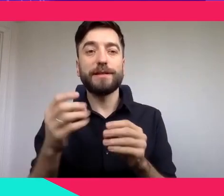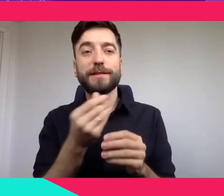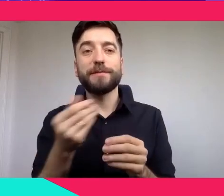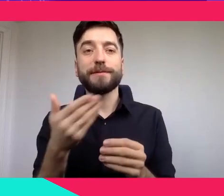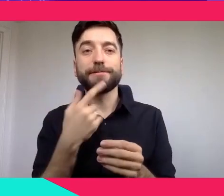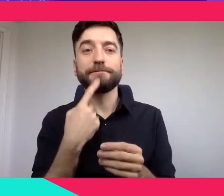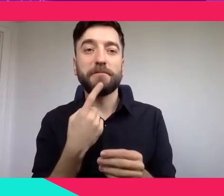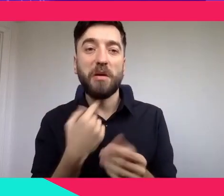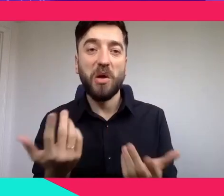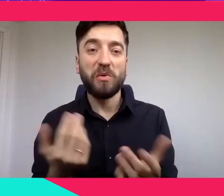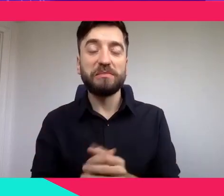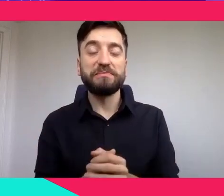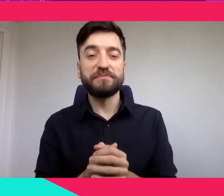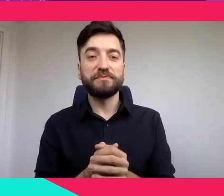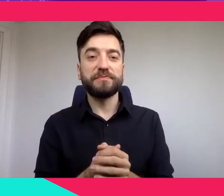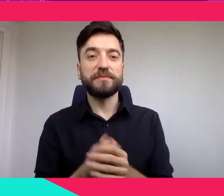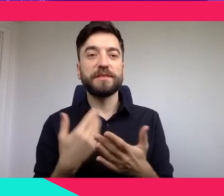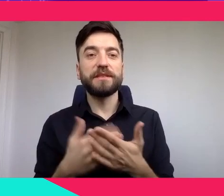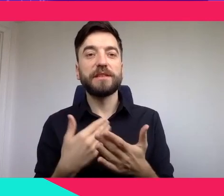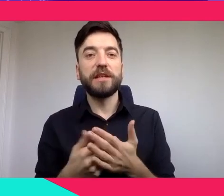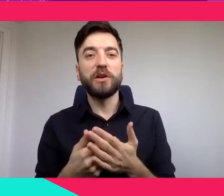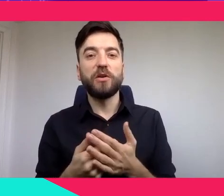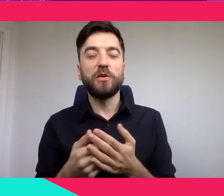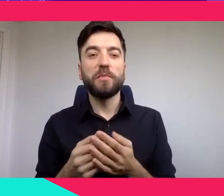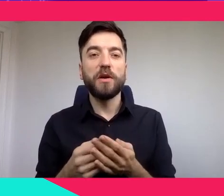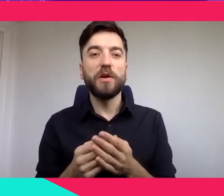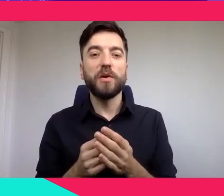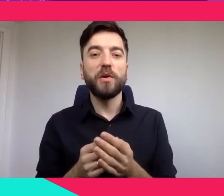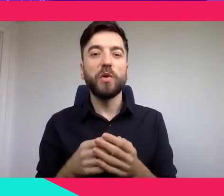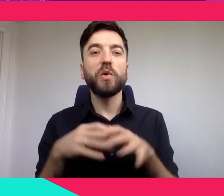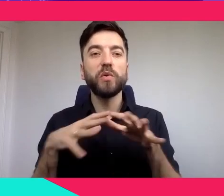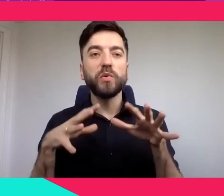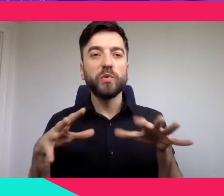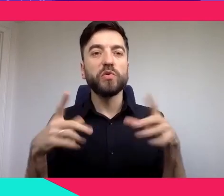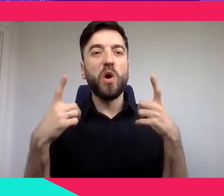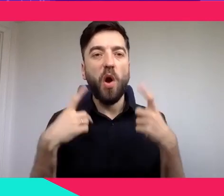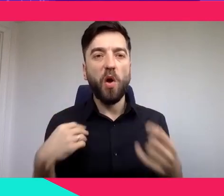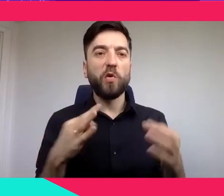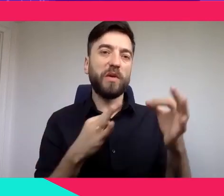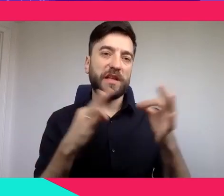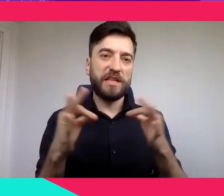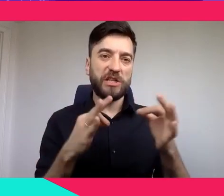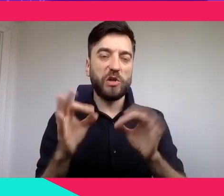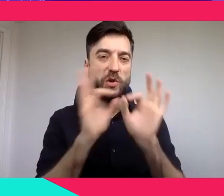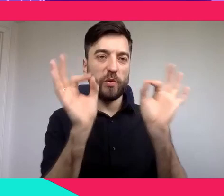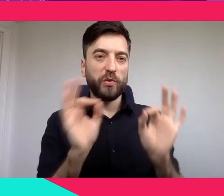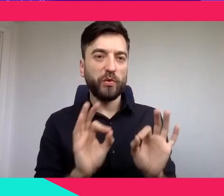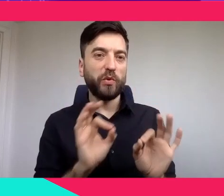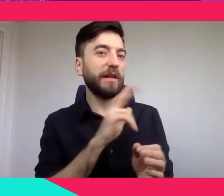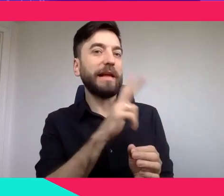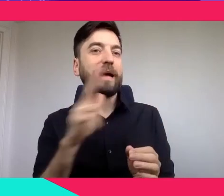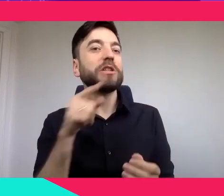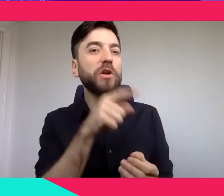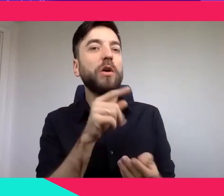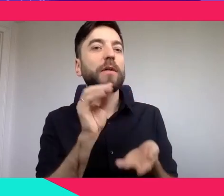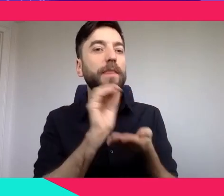art historians sit down and do keyword tagging of the collection. And this inhibits an